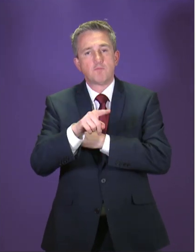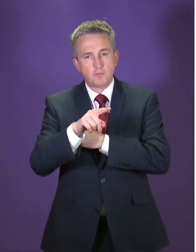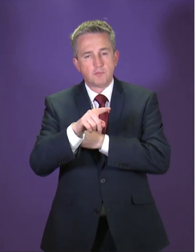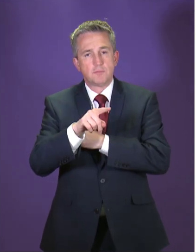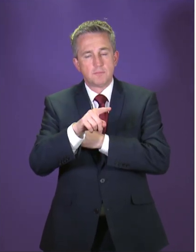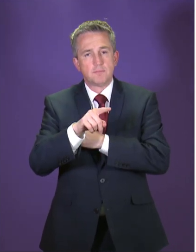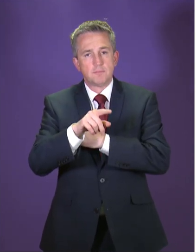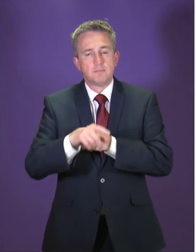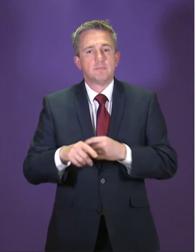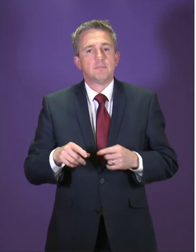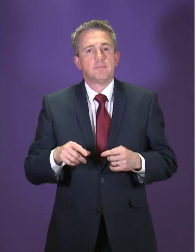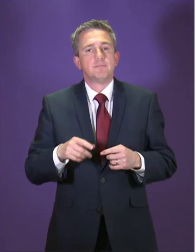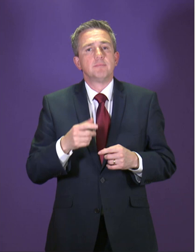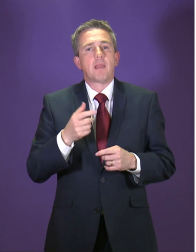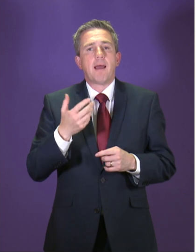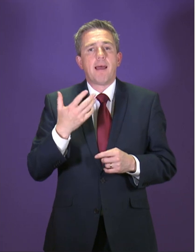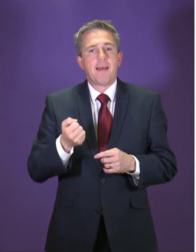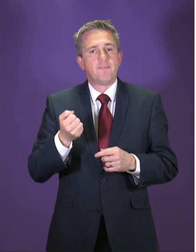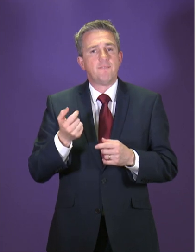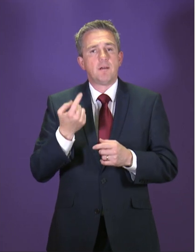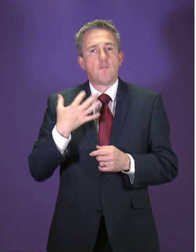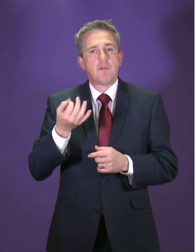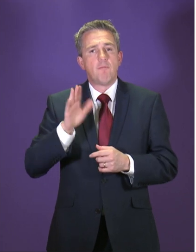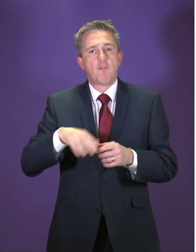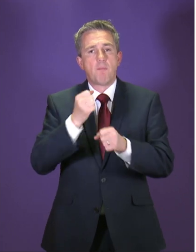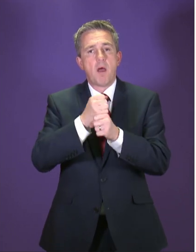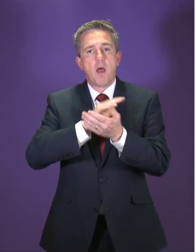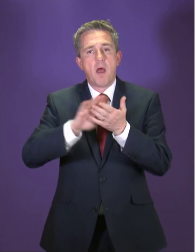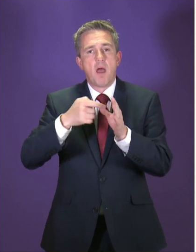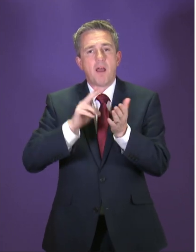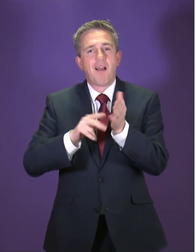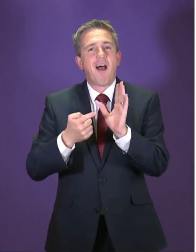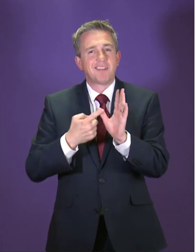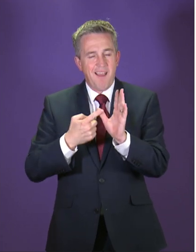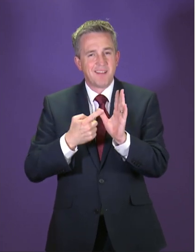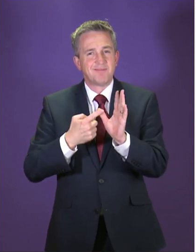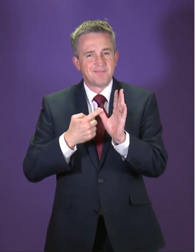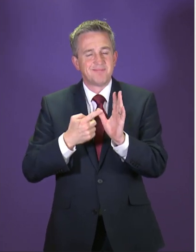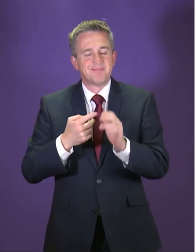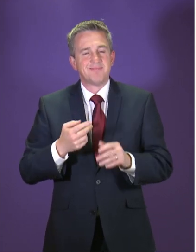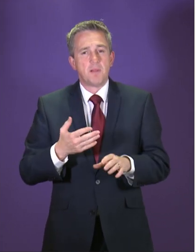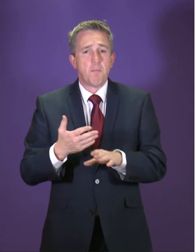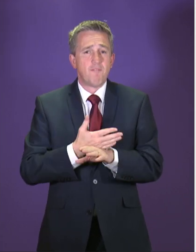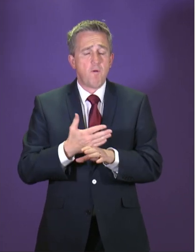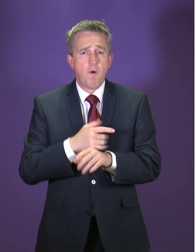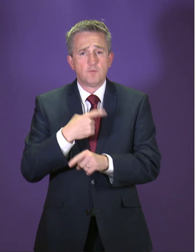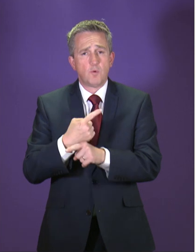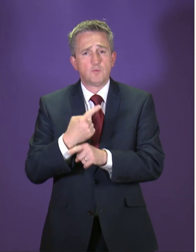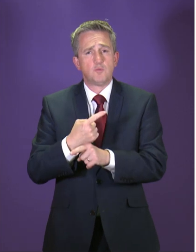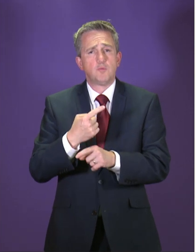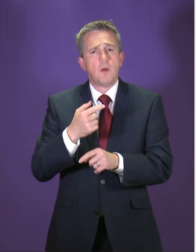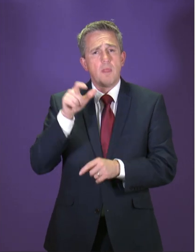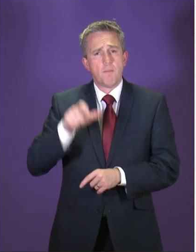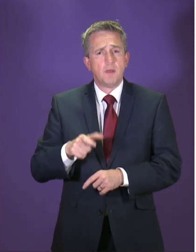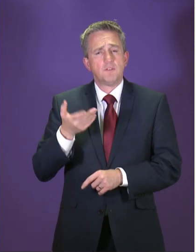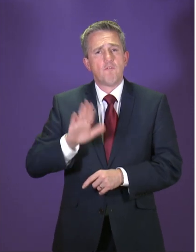shortly invite our colleagues from Ghana to contribute. Before I do, I was speaking to our Ghanaian